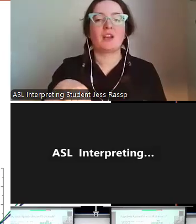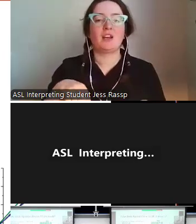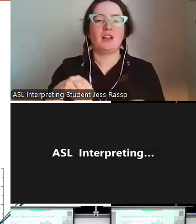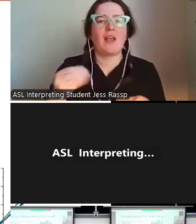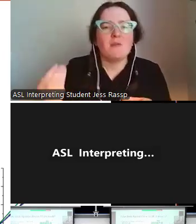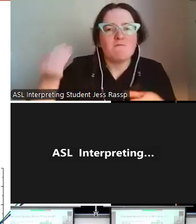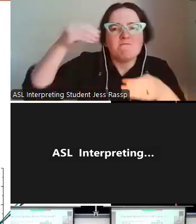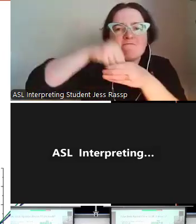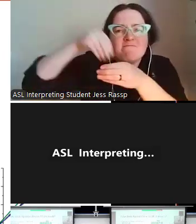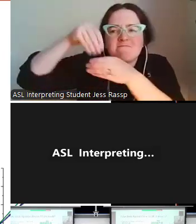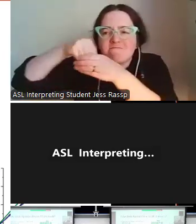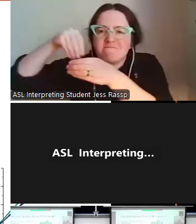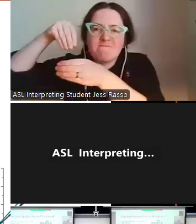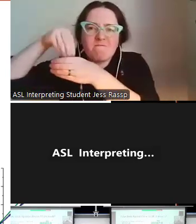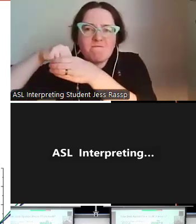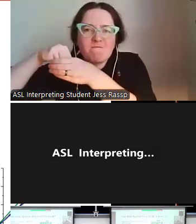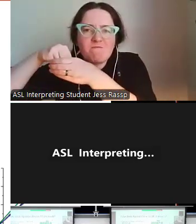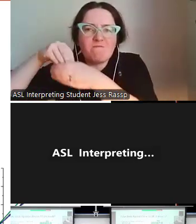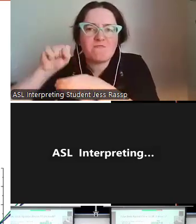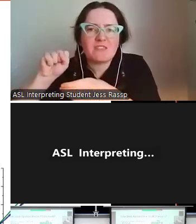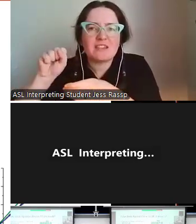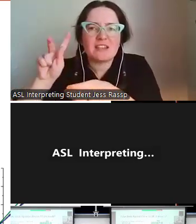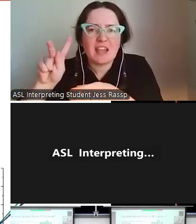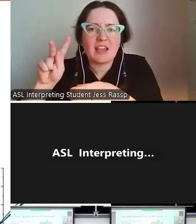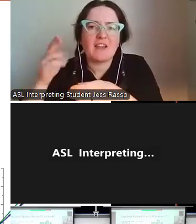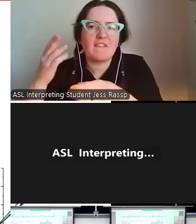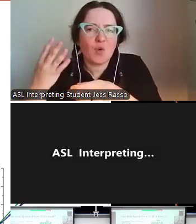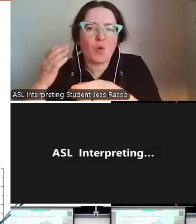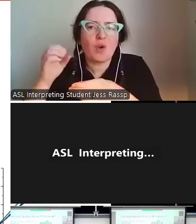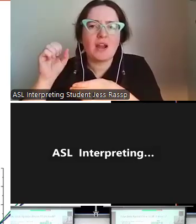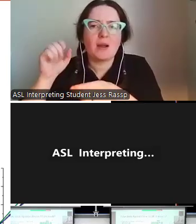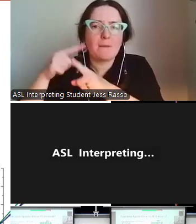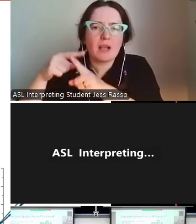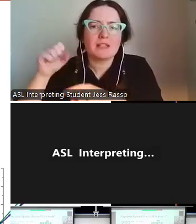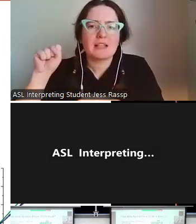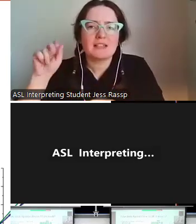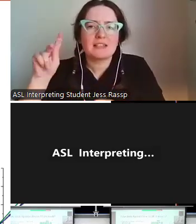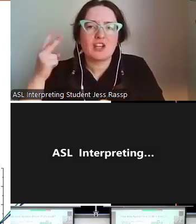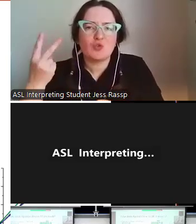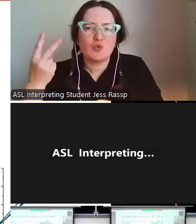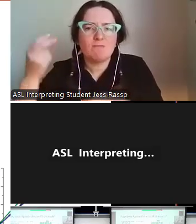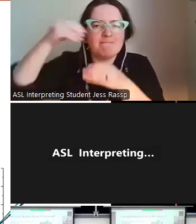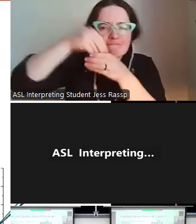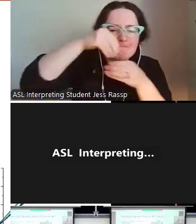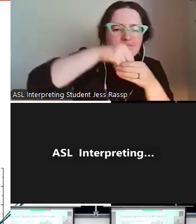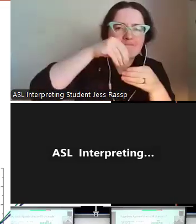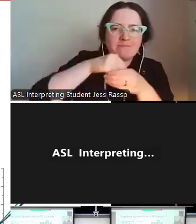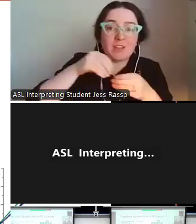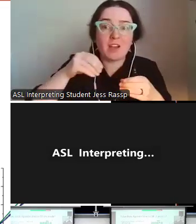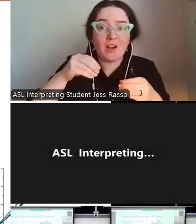Alzheimer's, and it would bring back some of the memory, bring back some of the not the memory, but they can bring back some of the